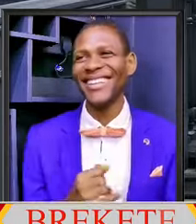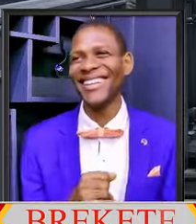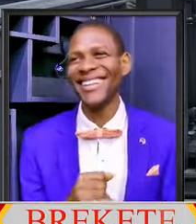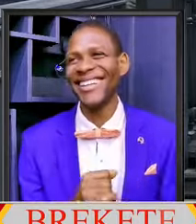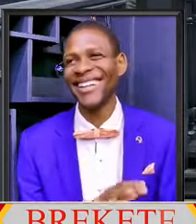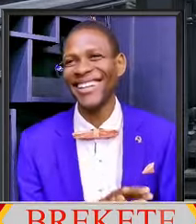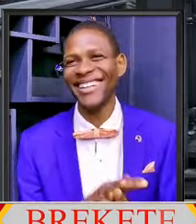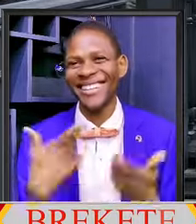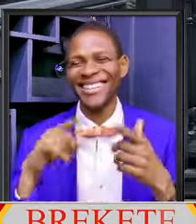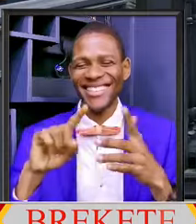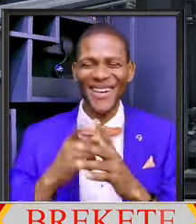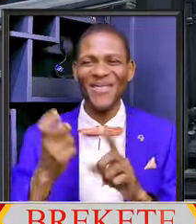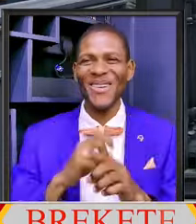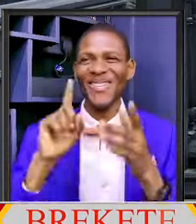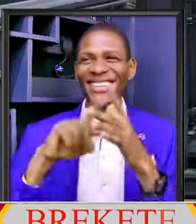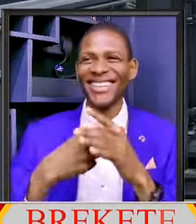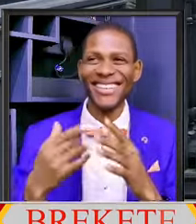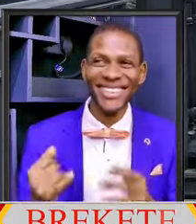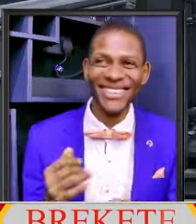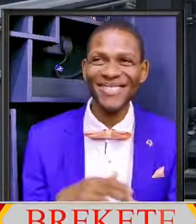Okay, make her start from the beginning.